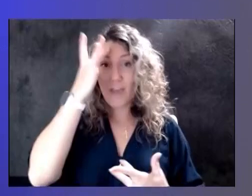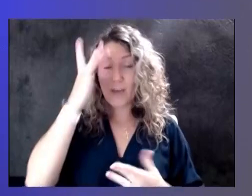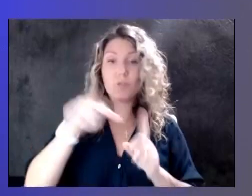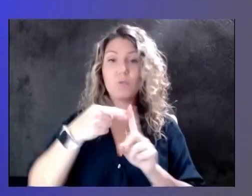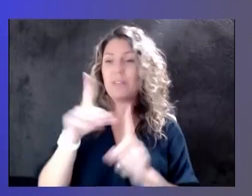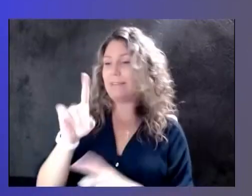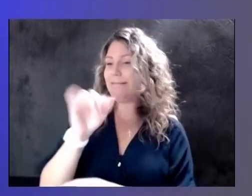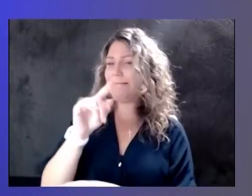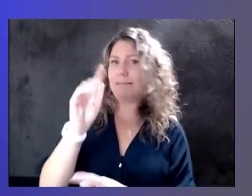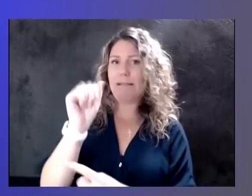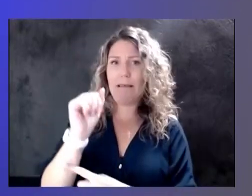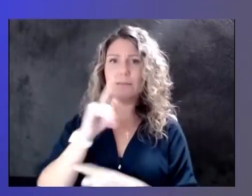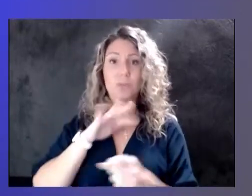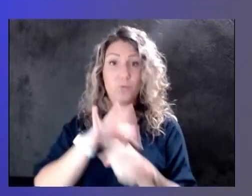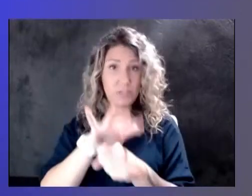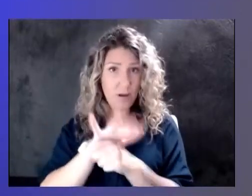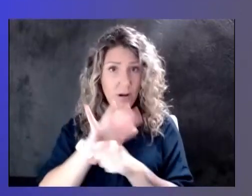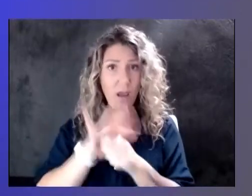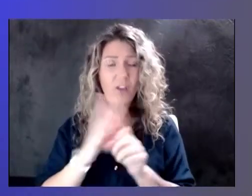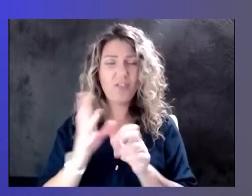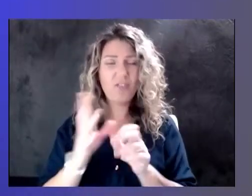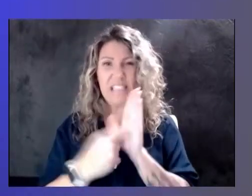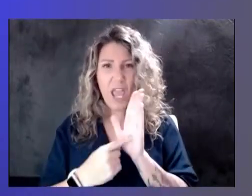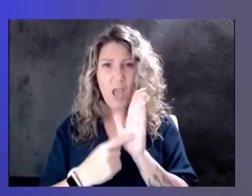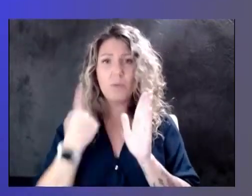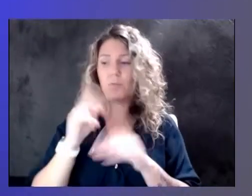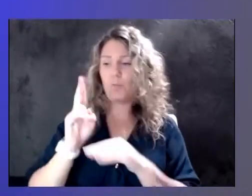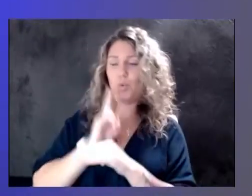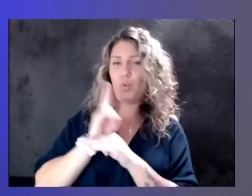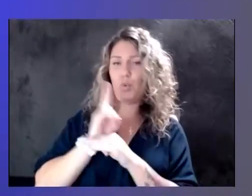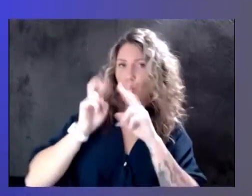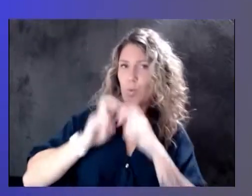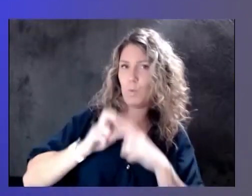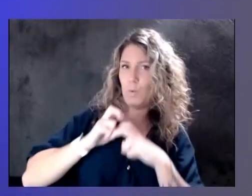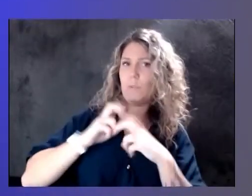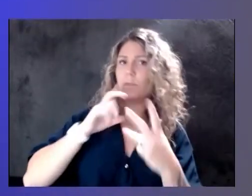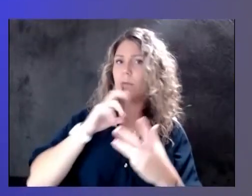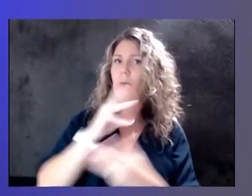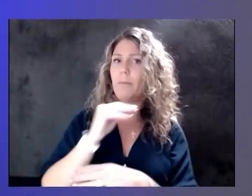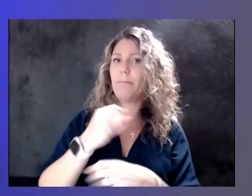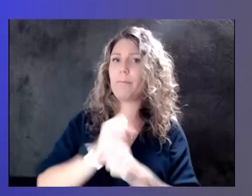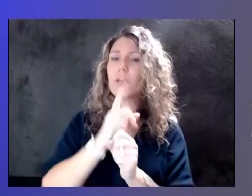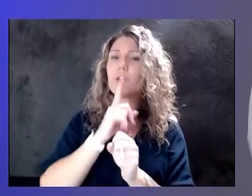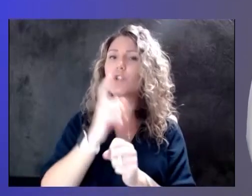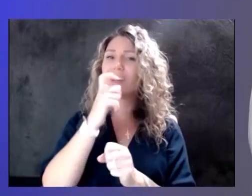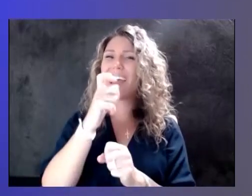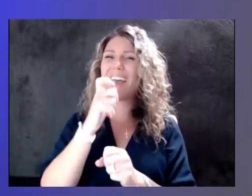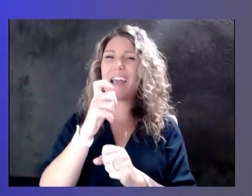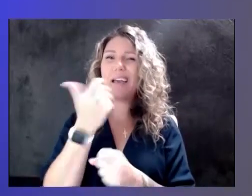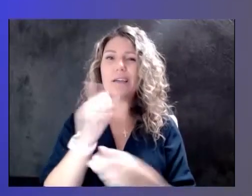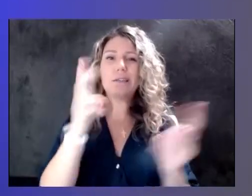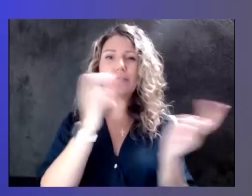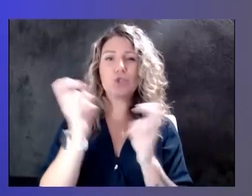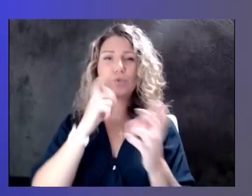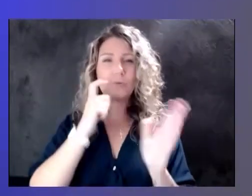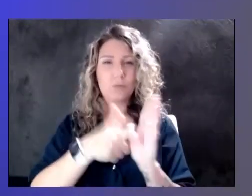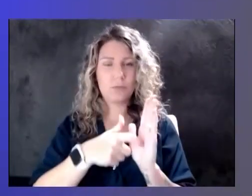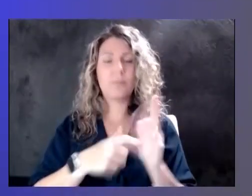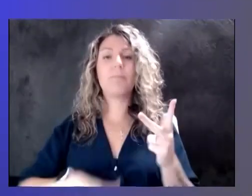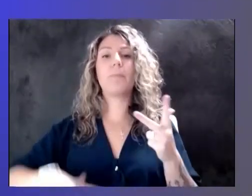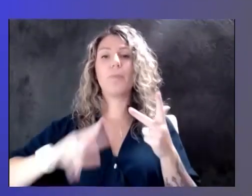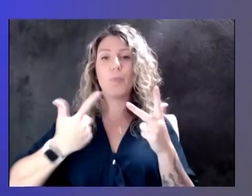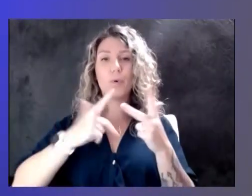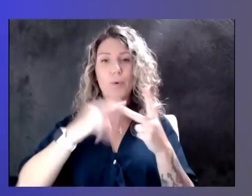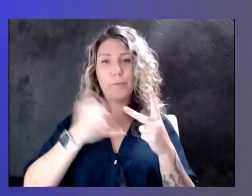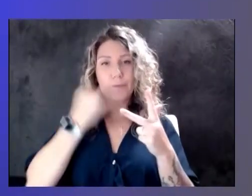enough examples of that virus, we're going to use that virus to make sure that we don't have any issues with detection. And then finally, we rely a lot